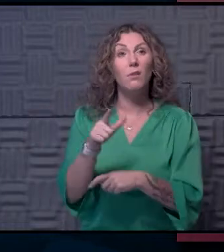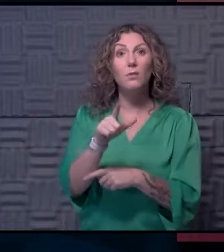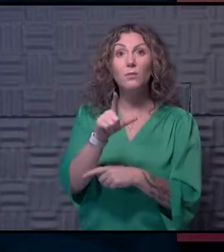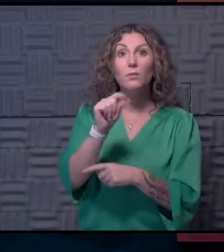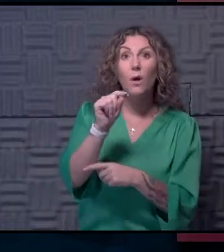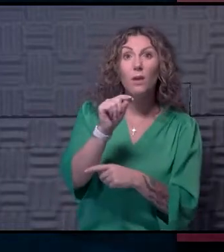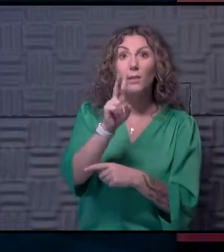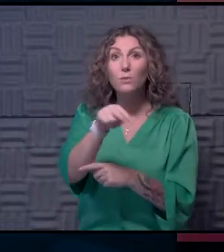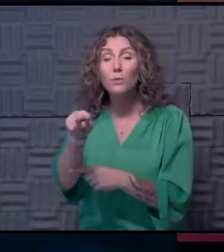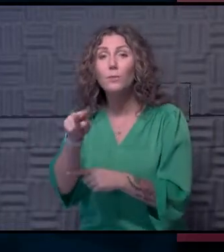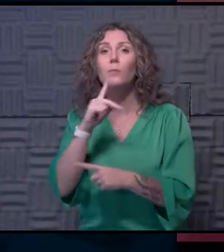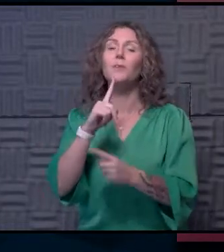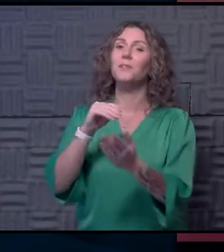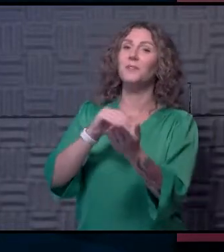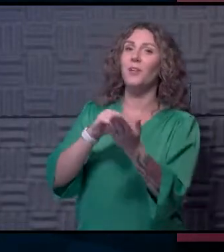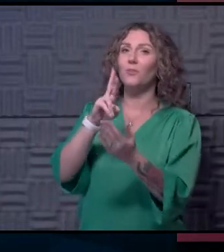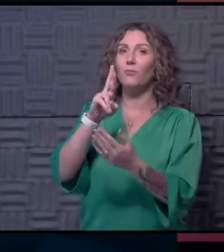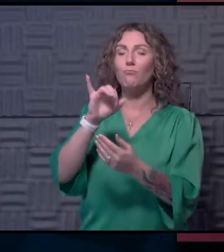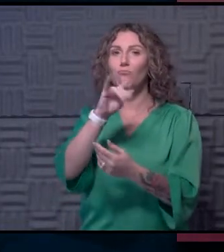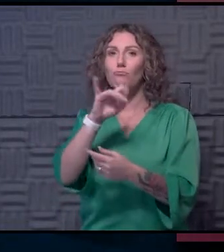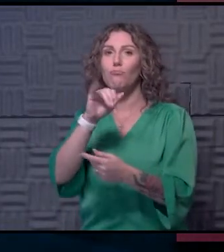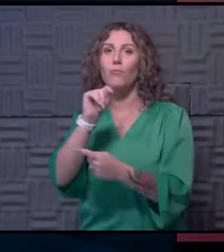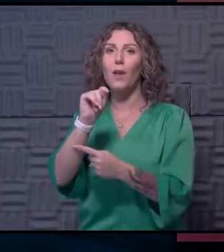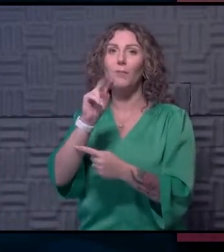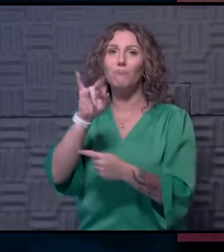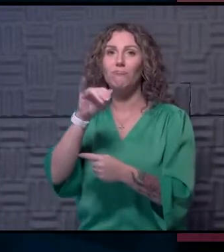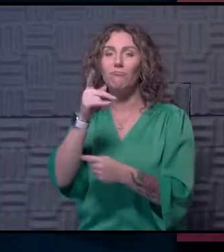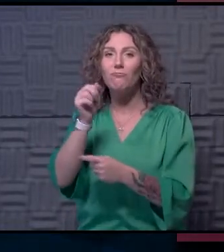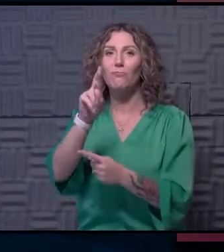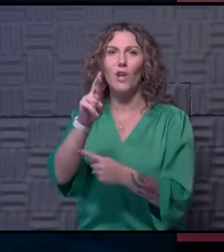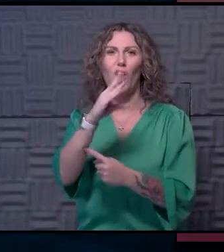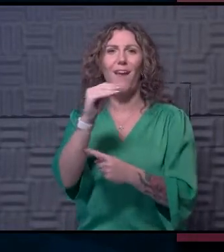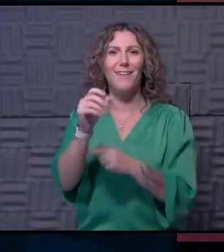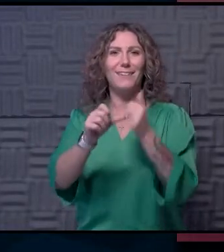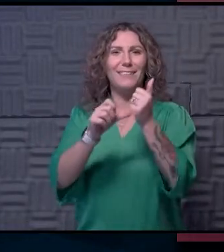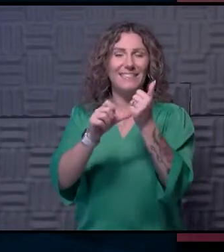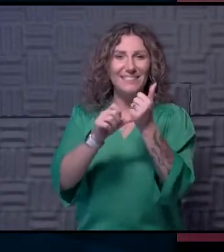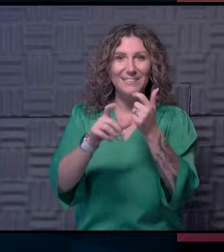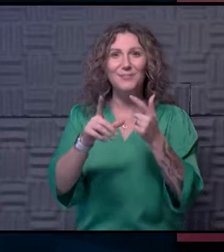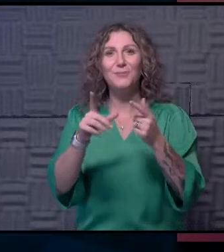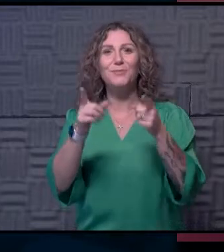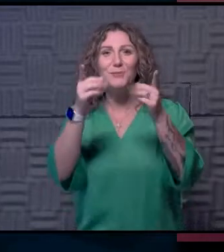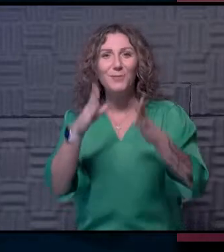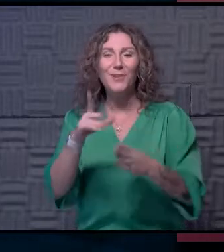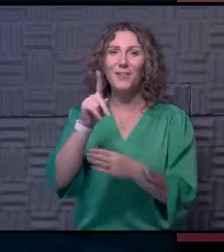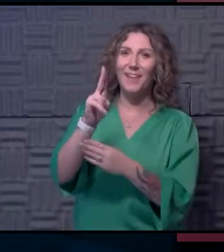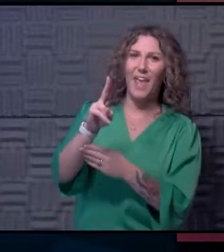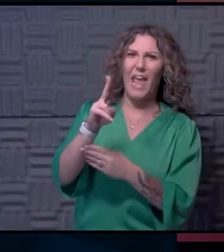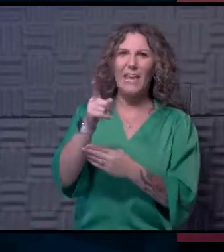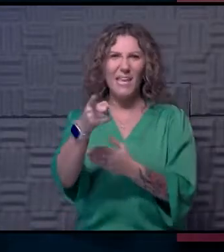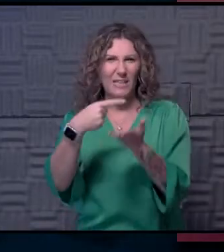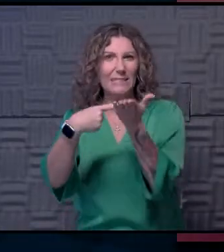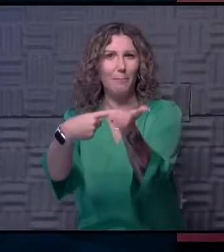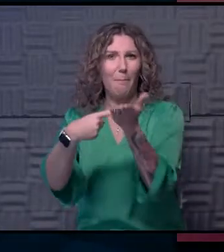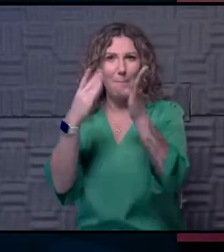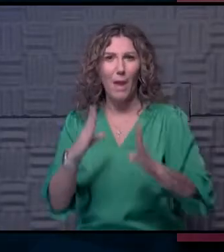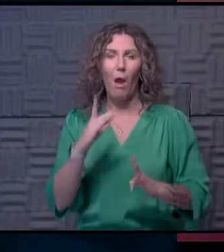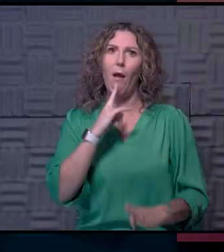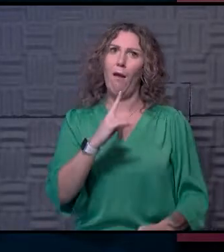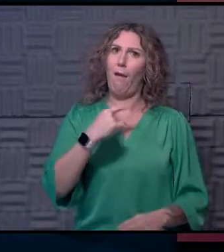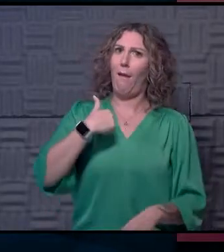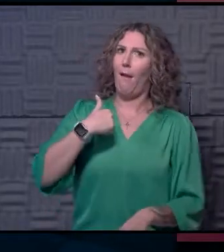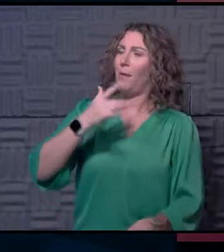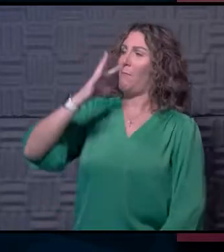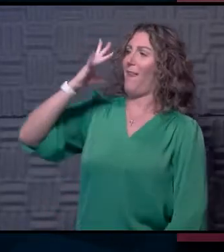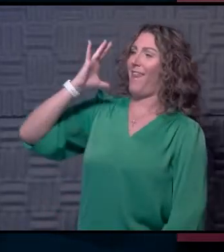Well, Dr. Brett Bricker is a nationally ranked debater and the assistant director of debate at KU. By the way, I was a debater a long, long time ago. We